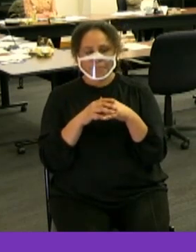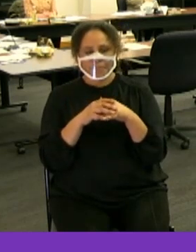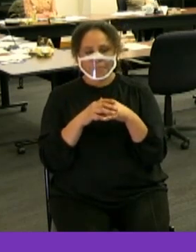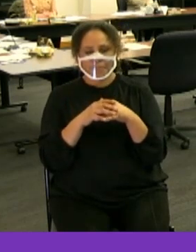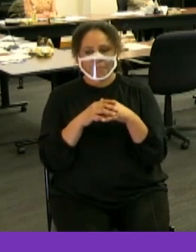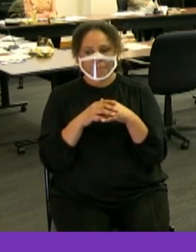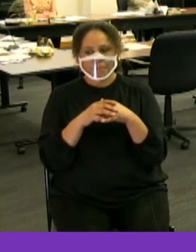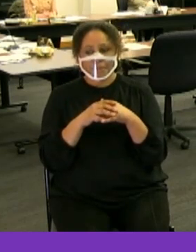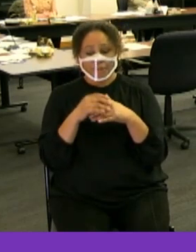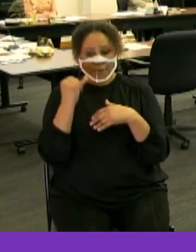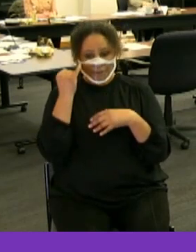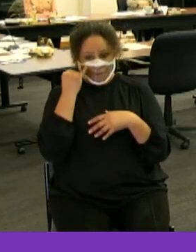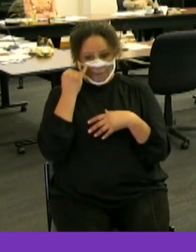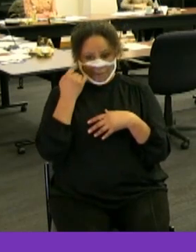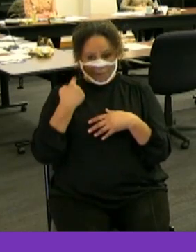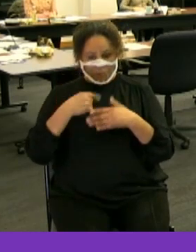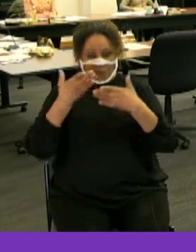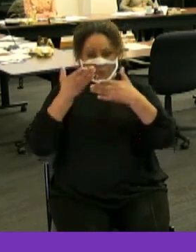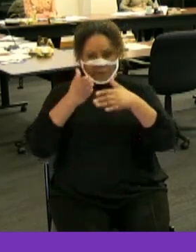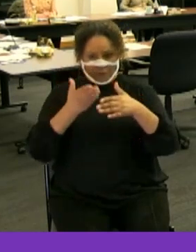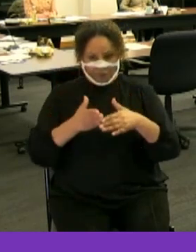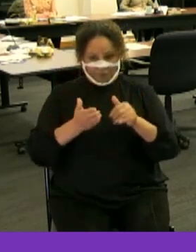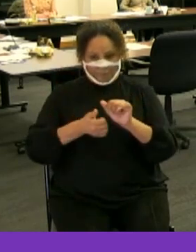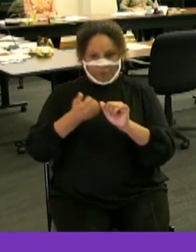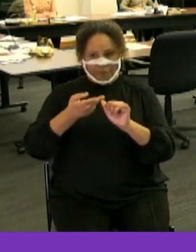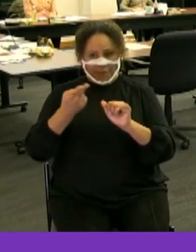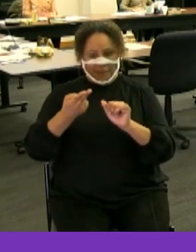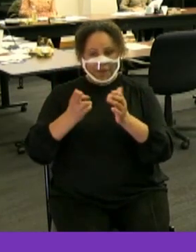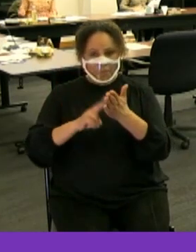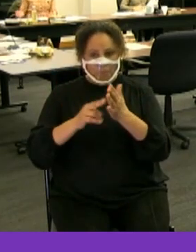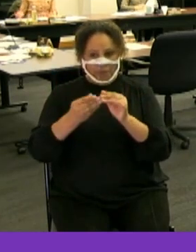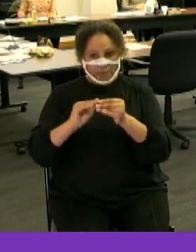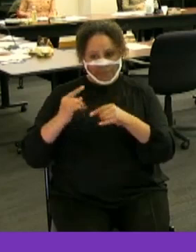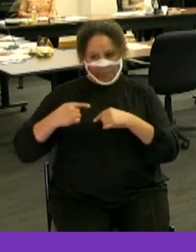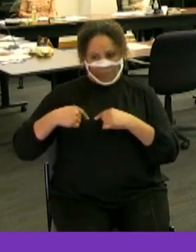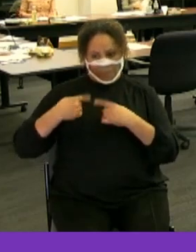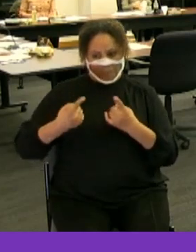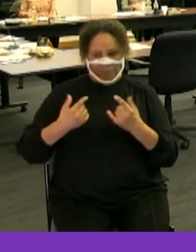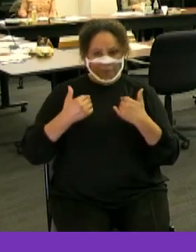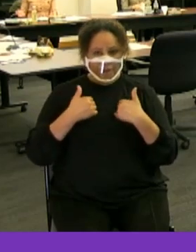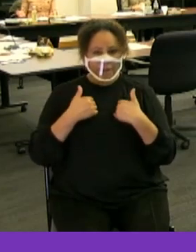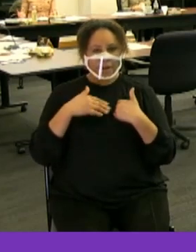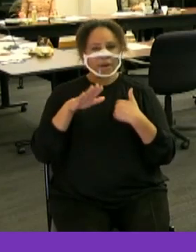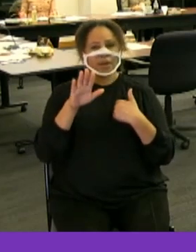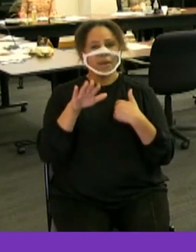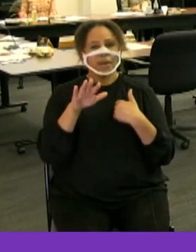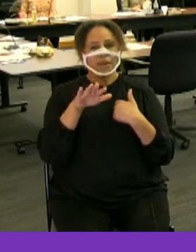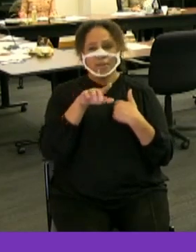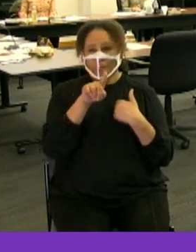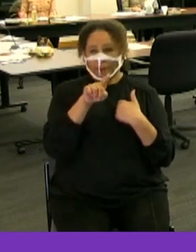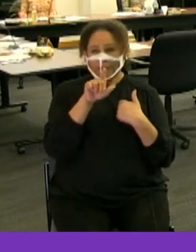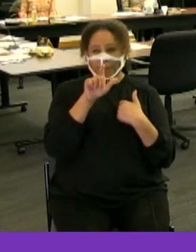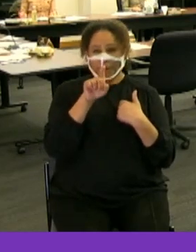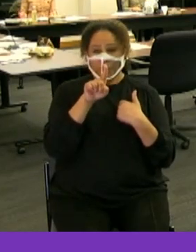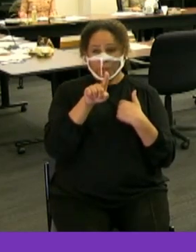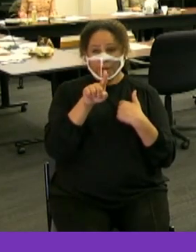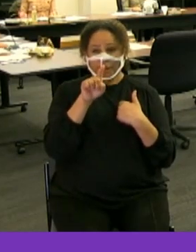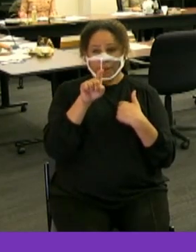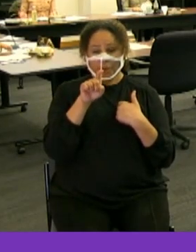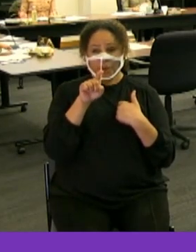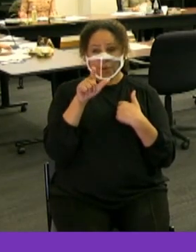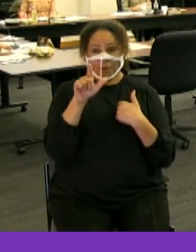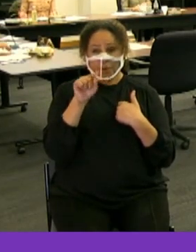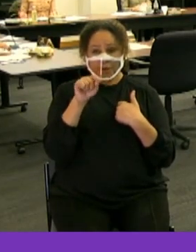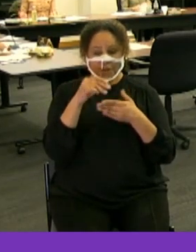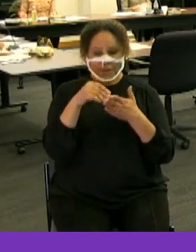No. If we were to divide it with the highest enrollment number that we've had, which is 120 students back